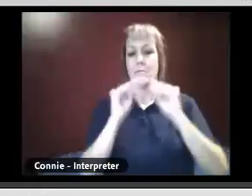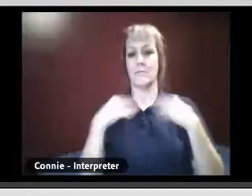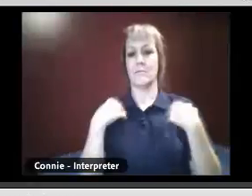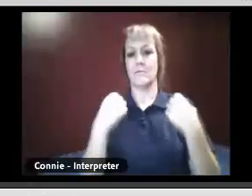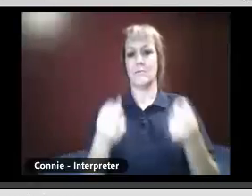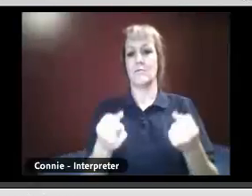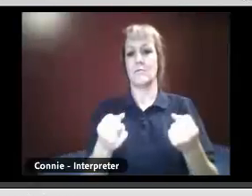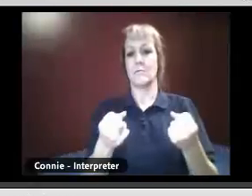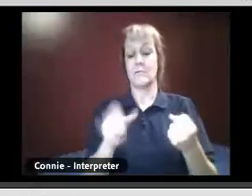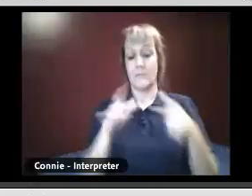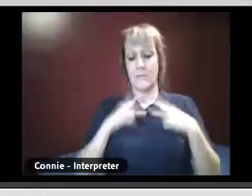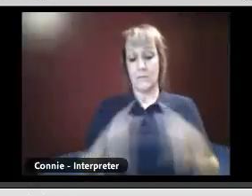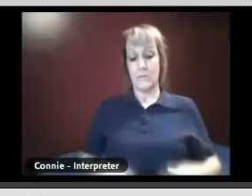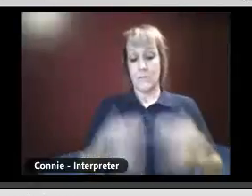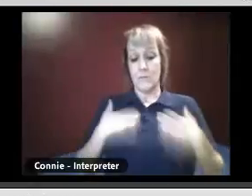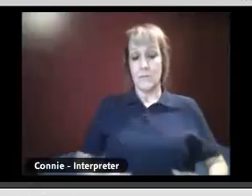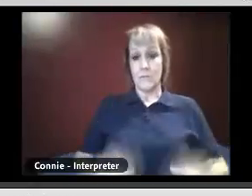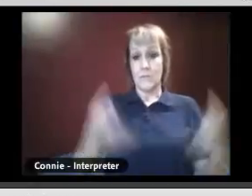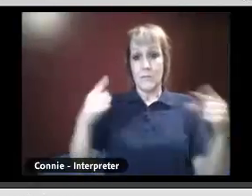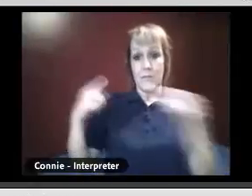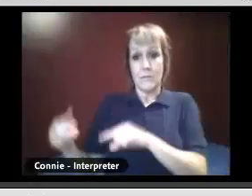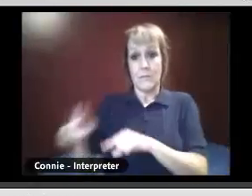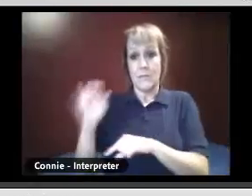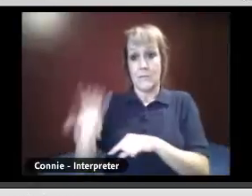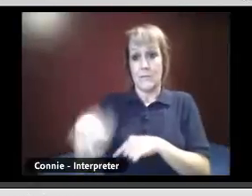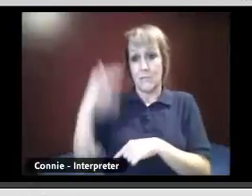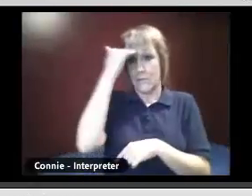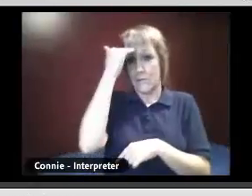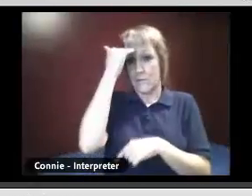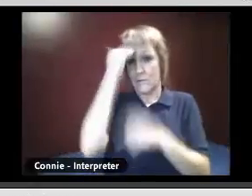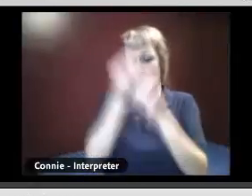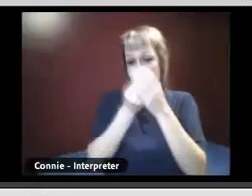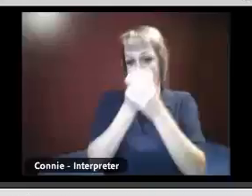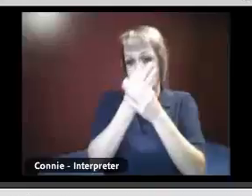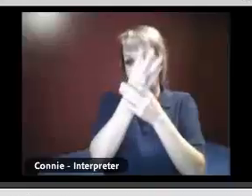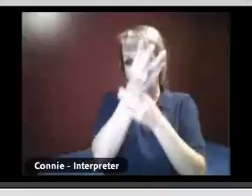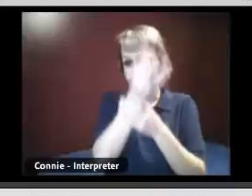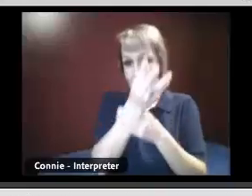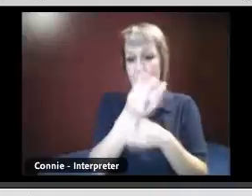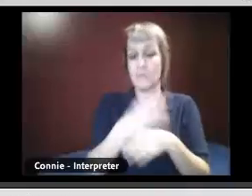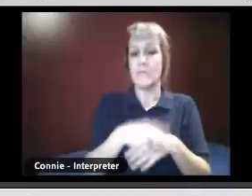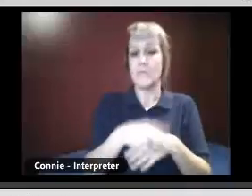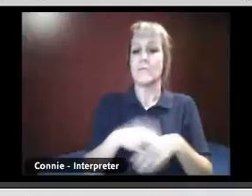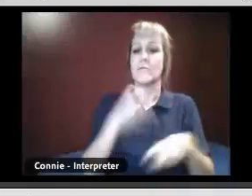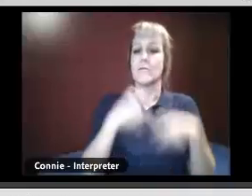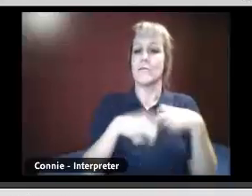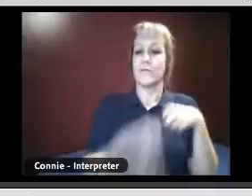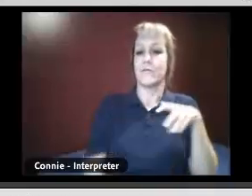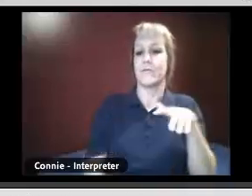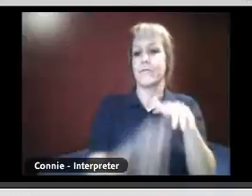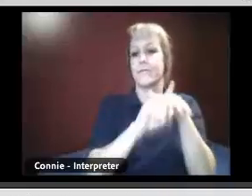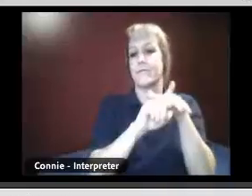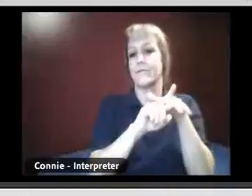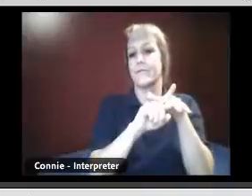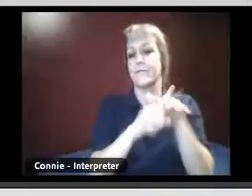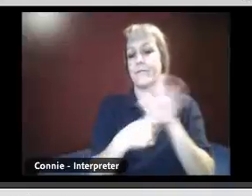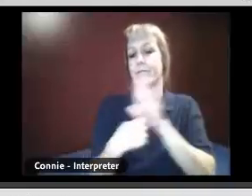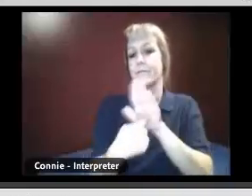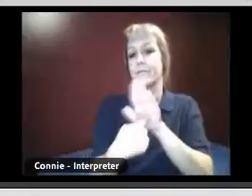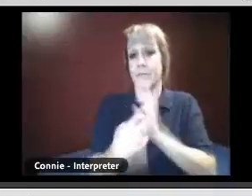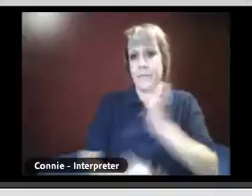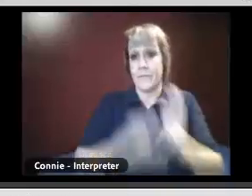physiologically happening. And as that grows in the front part of your brain, the issue begins to really surface. But while the emotions